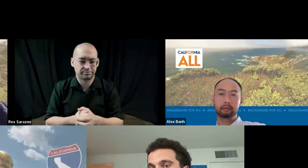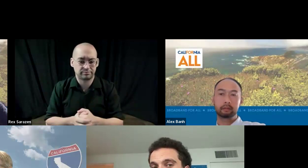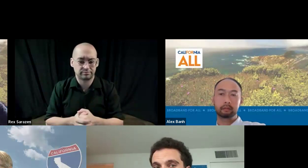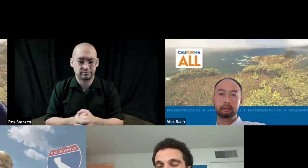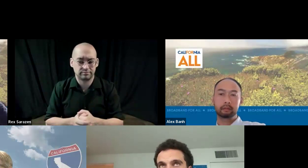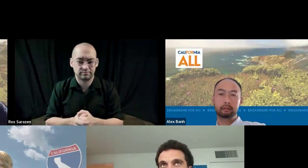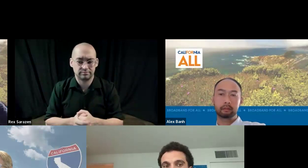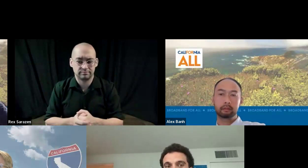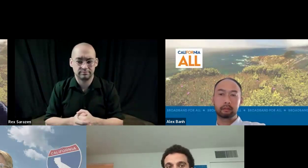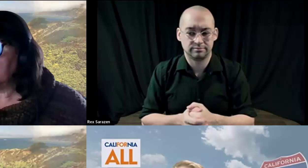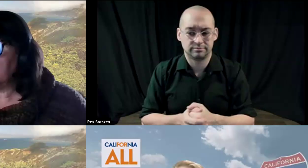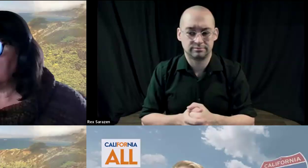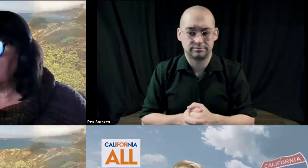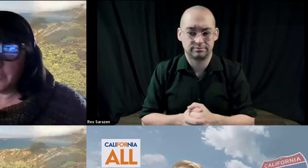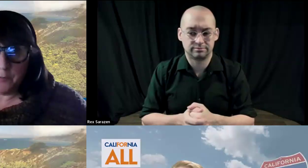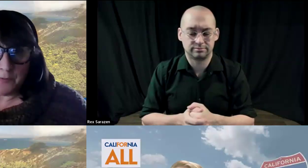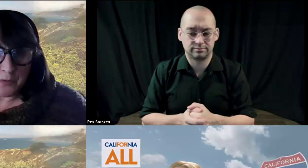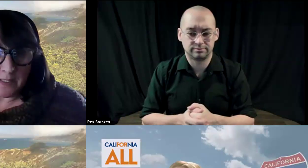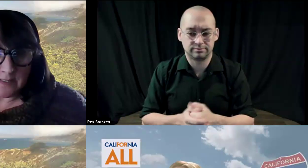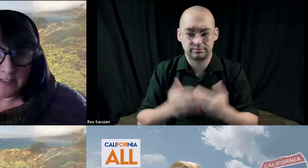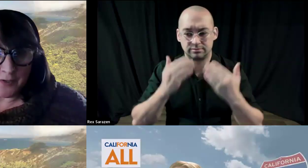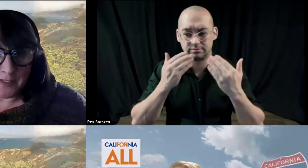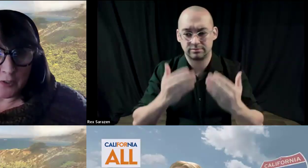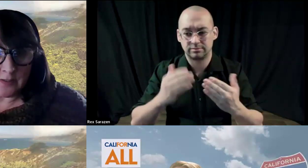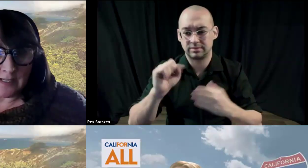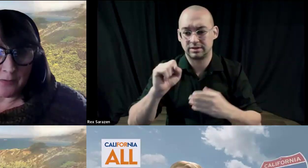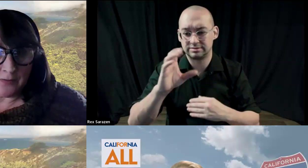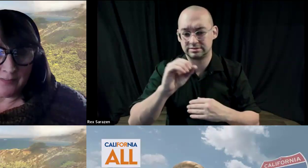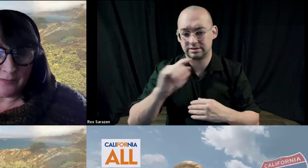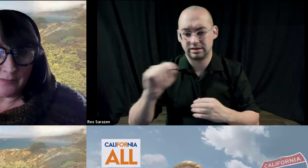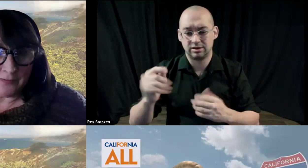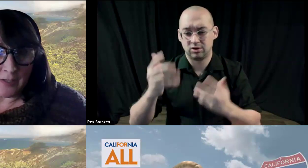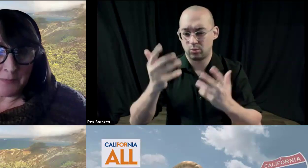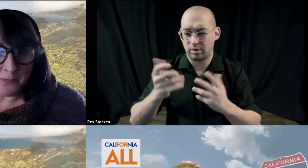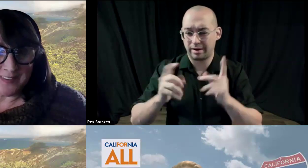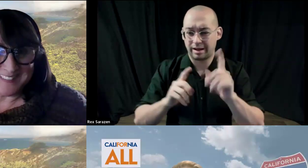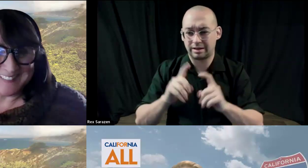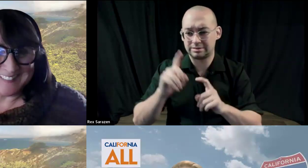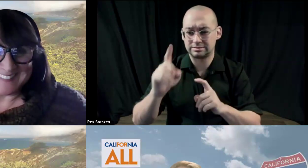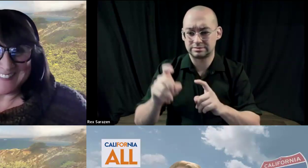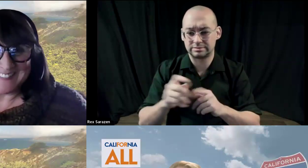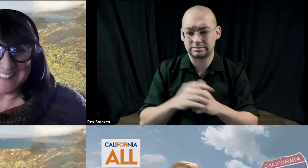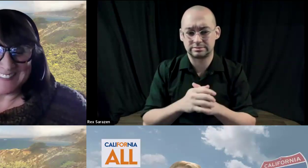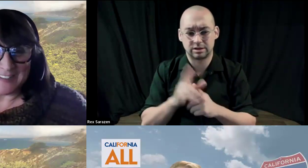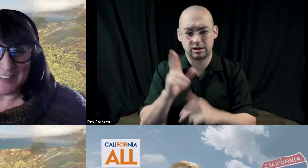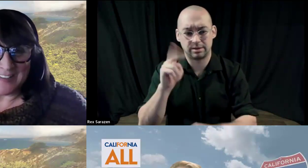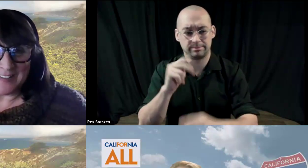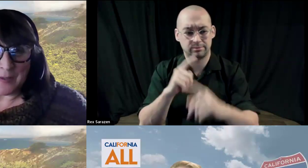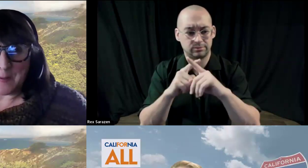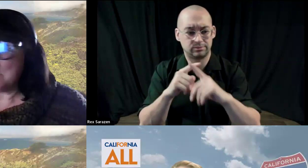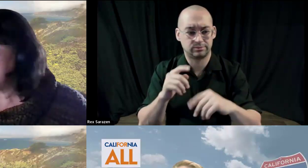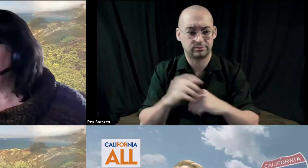Thank you, Scott. Kari, would you like to ask your question now and unmute?